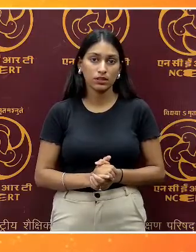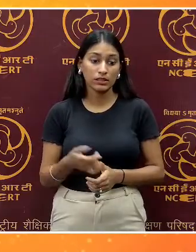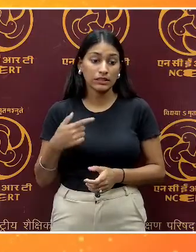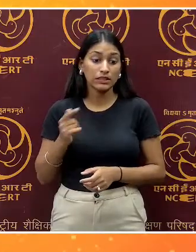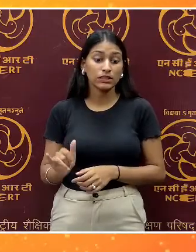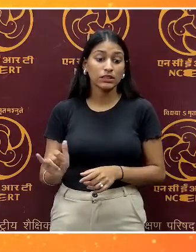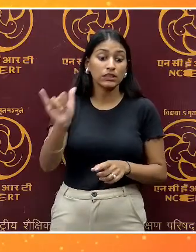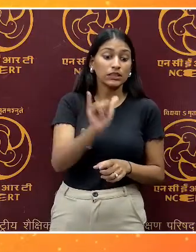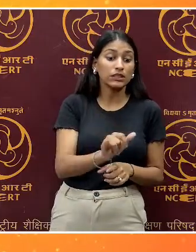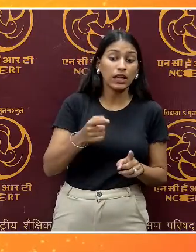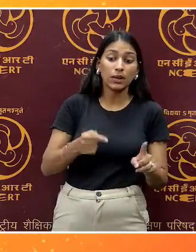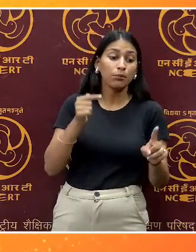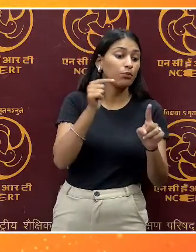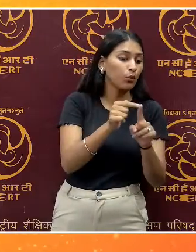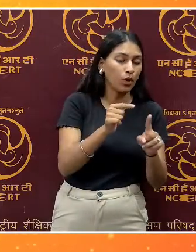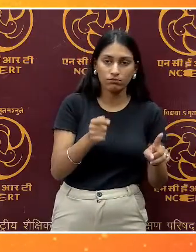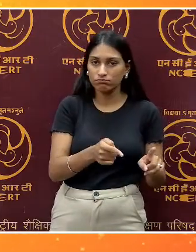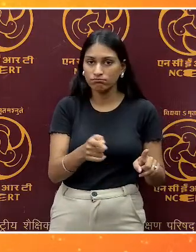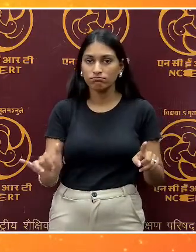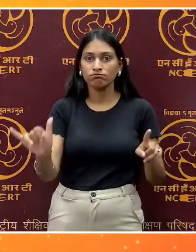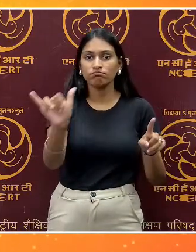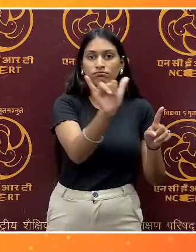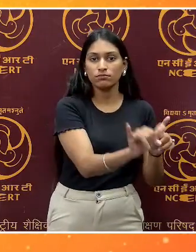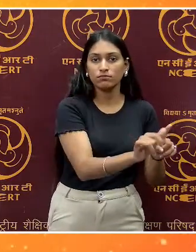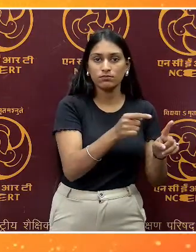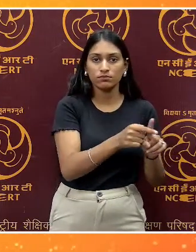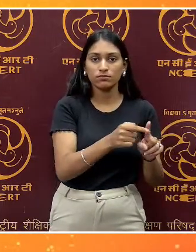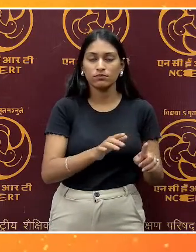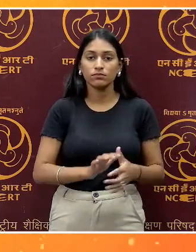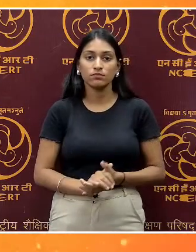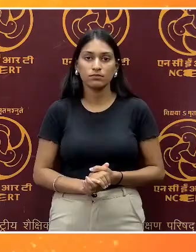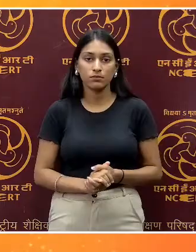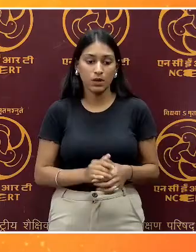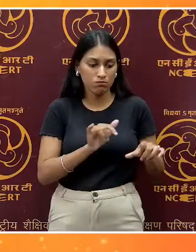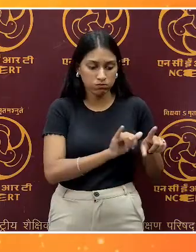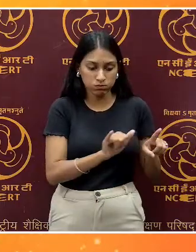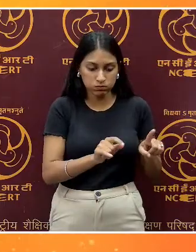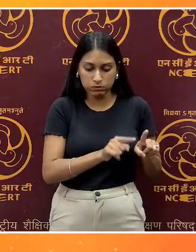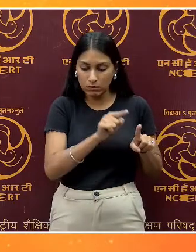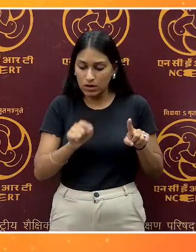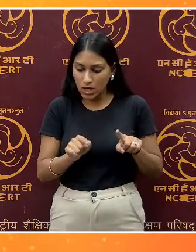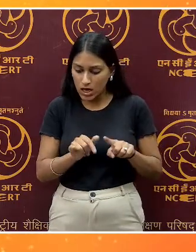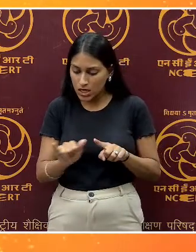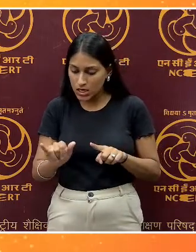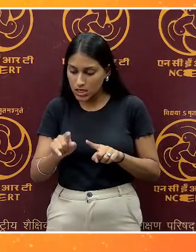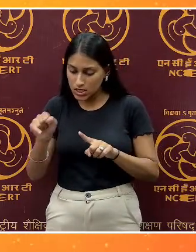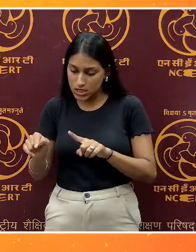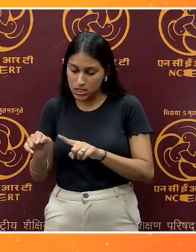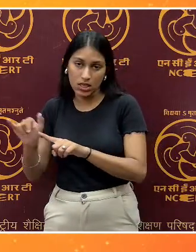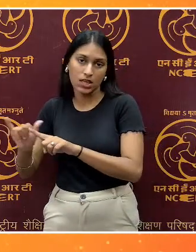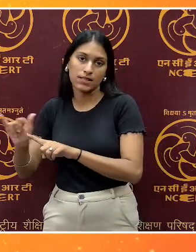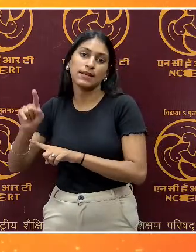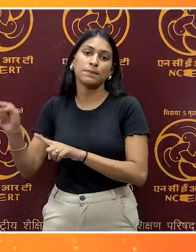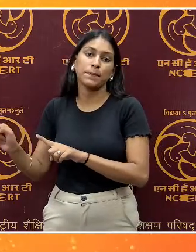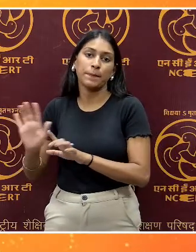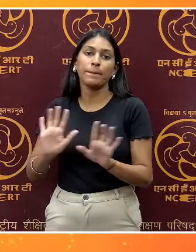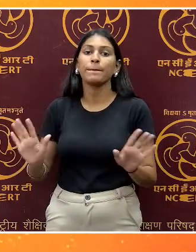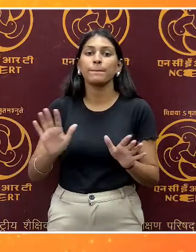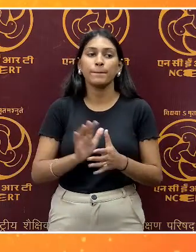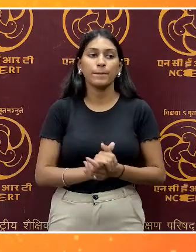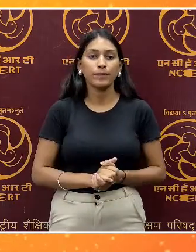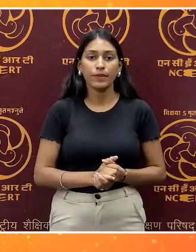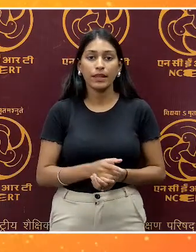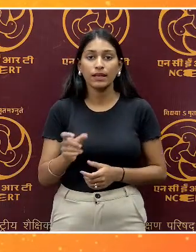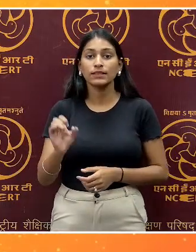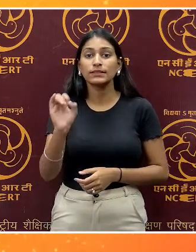point. Right. Such vectors are coterminous vectors. Zero vector or null vector has